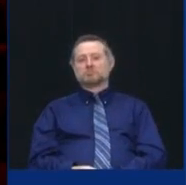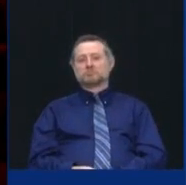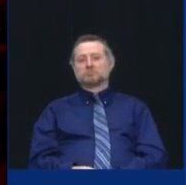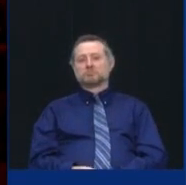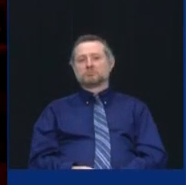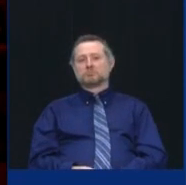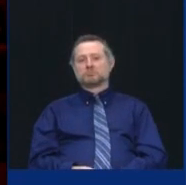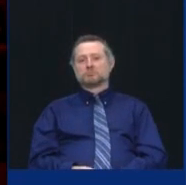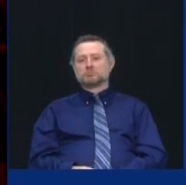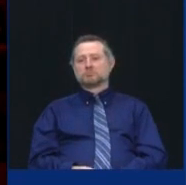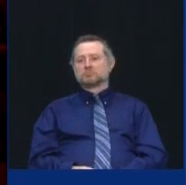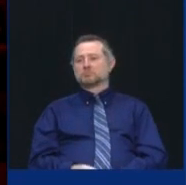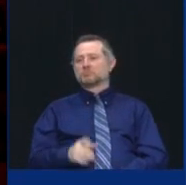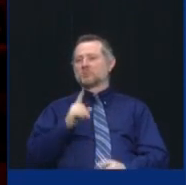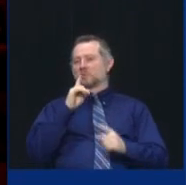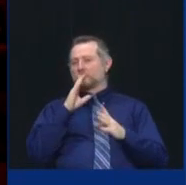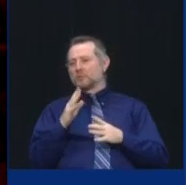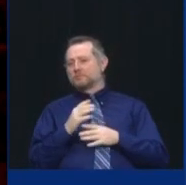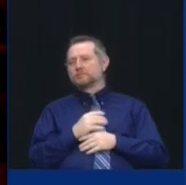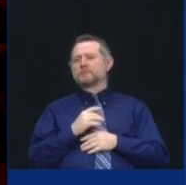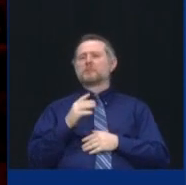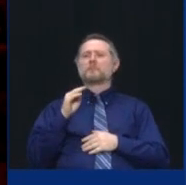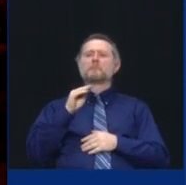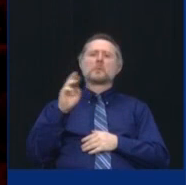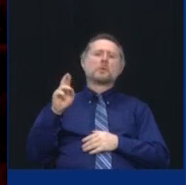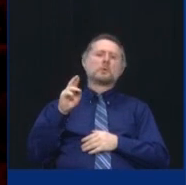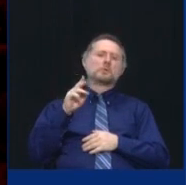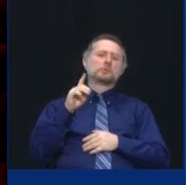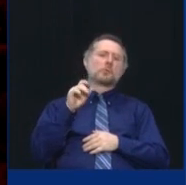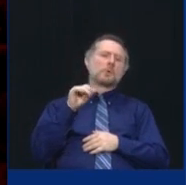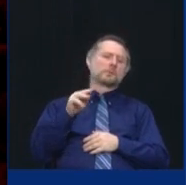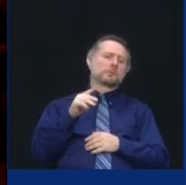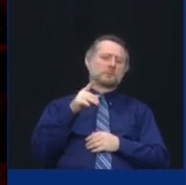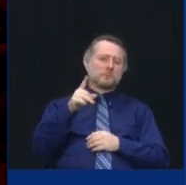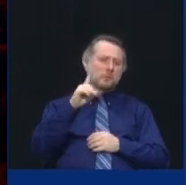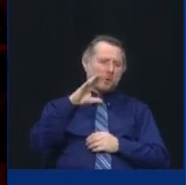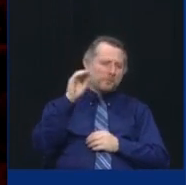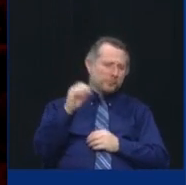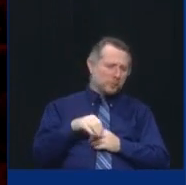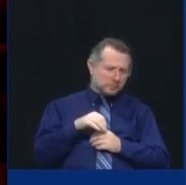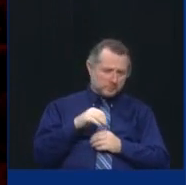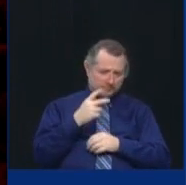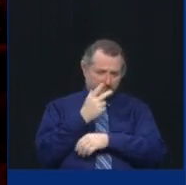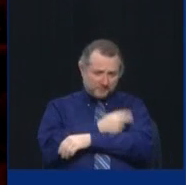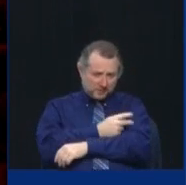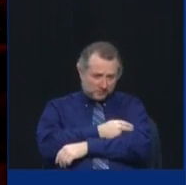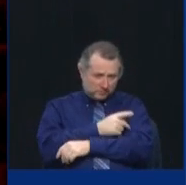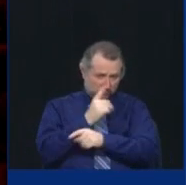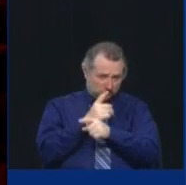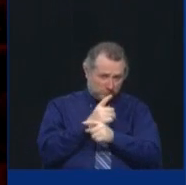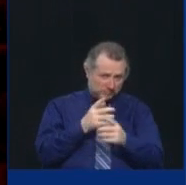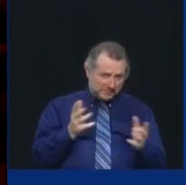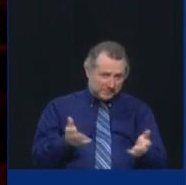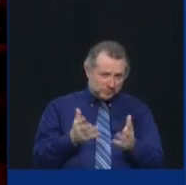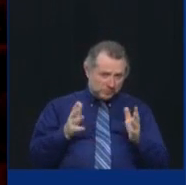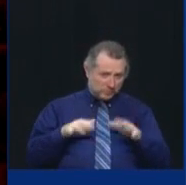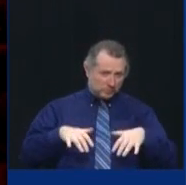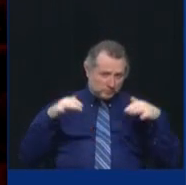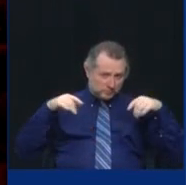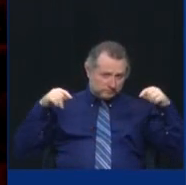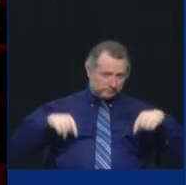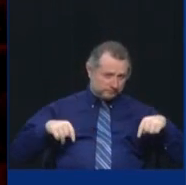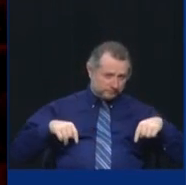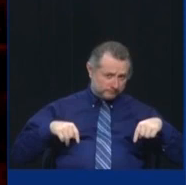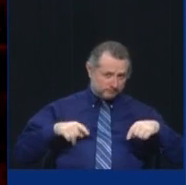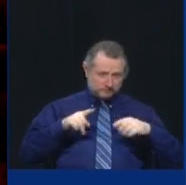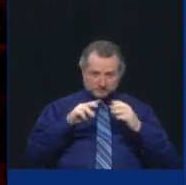Dolan, just to clarify, when you say 100% vaccinated at Radio City Music Hall, are you referring to